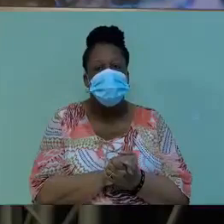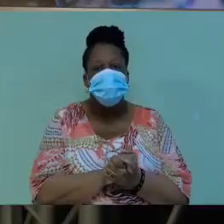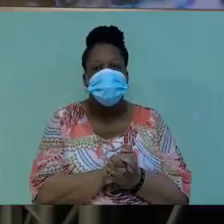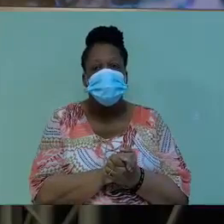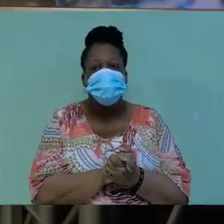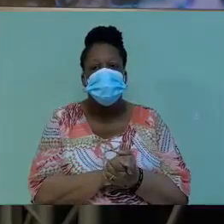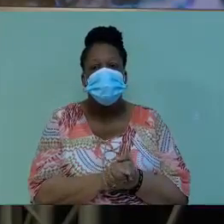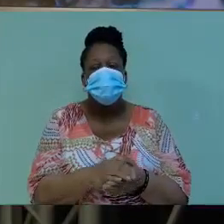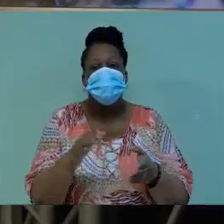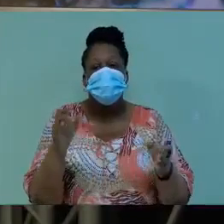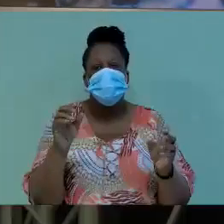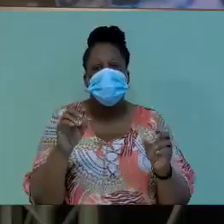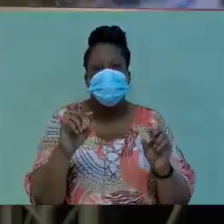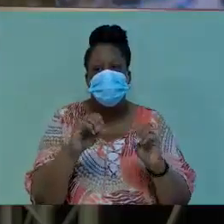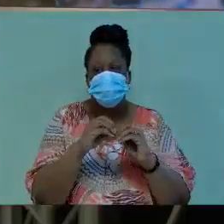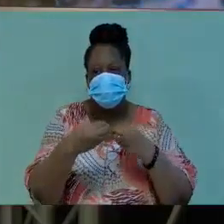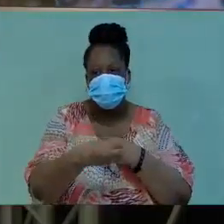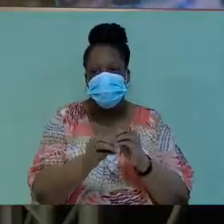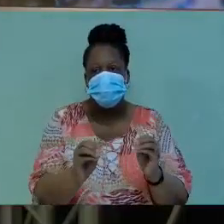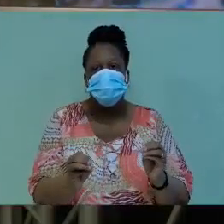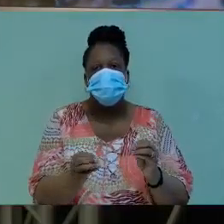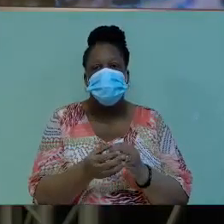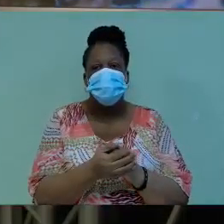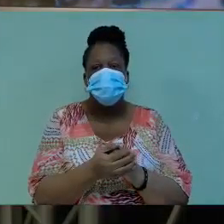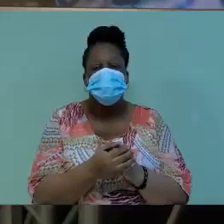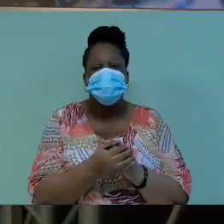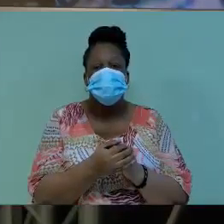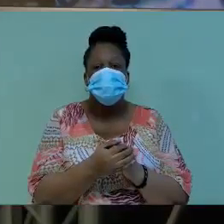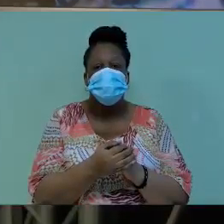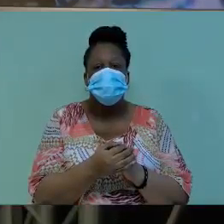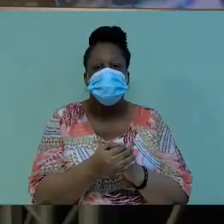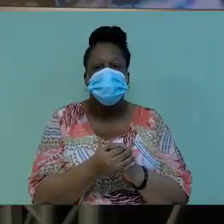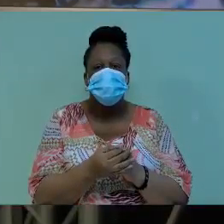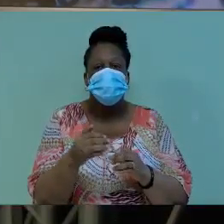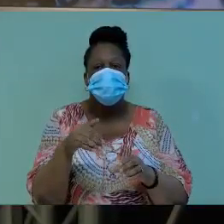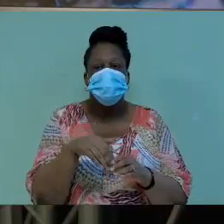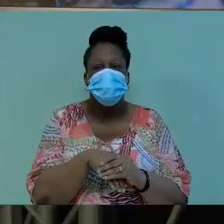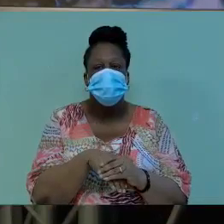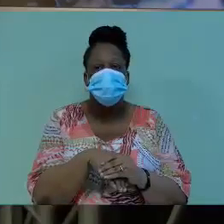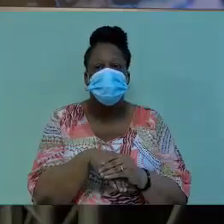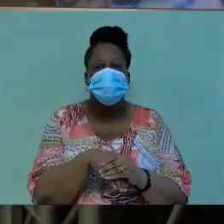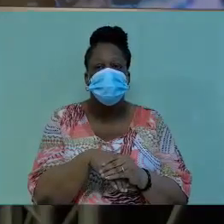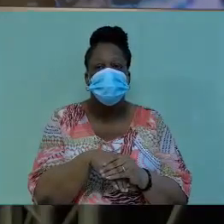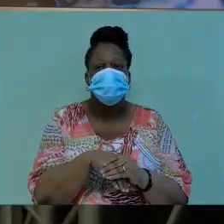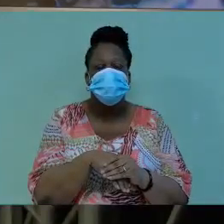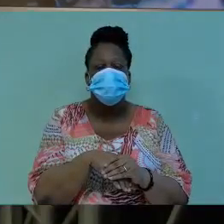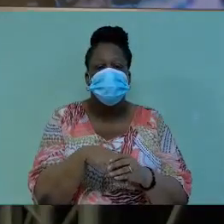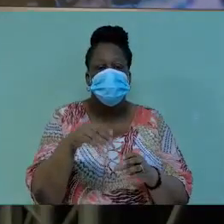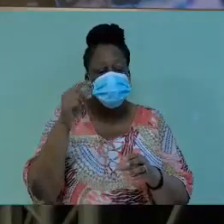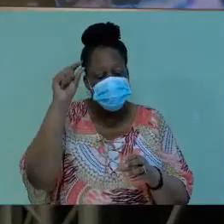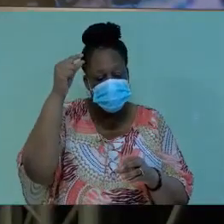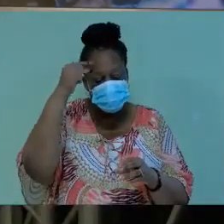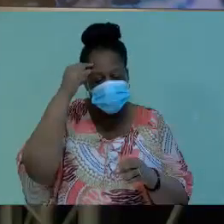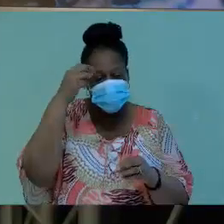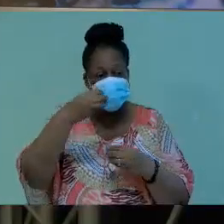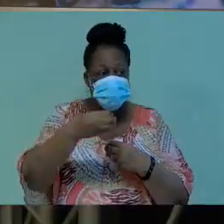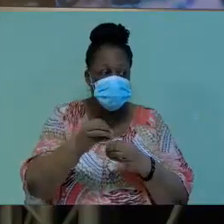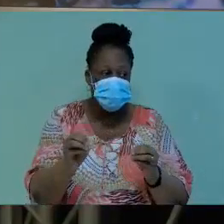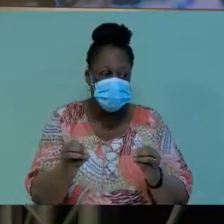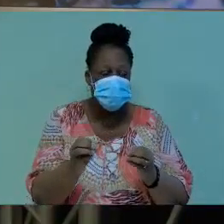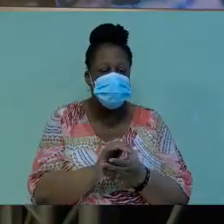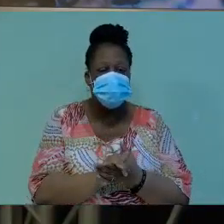The Accountant General Department is listed among those departments and agencies of government which